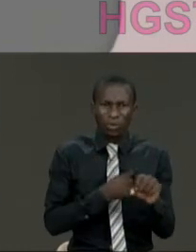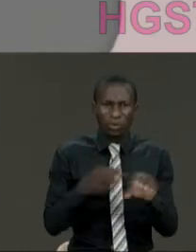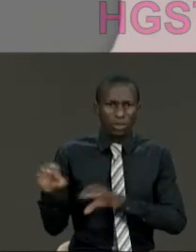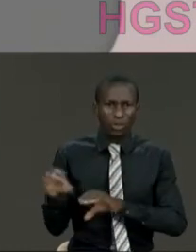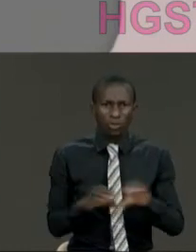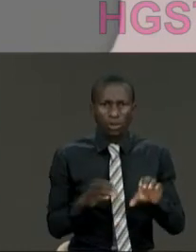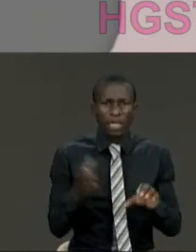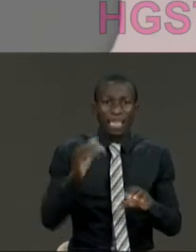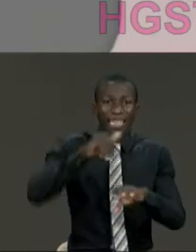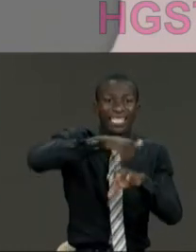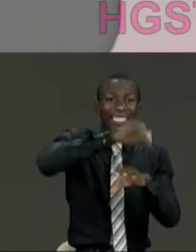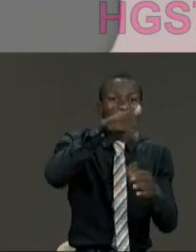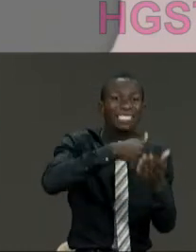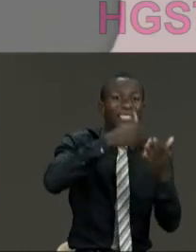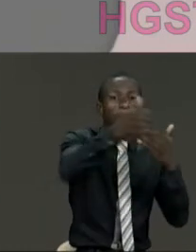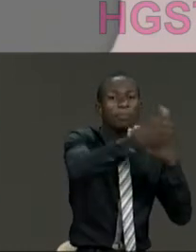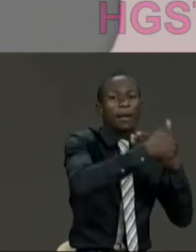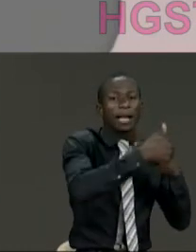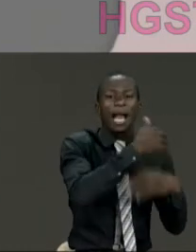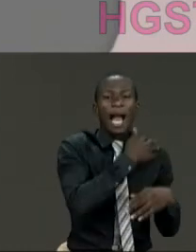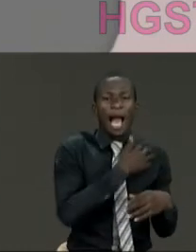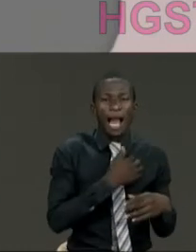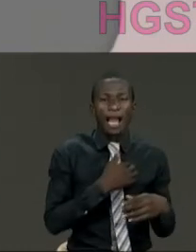And they sent it back, and